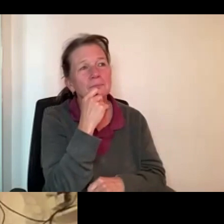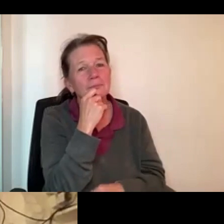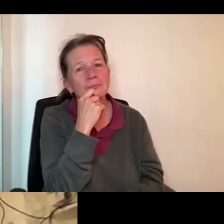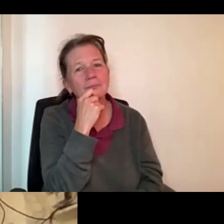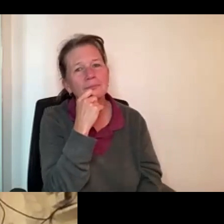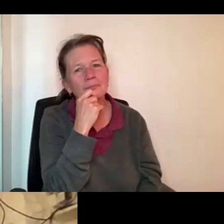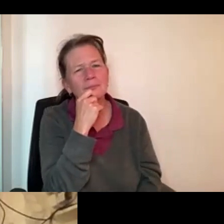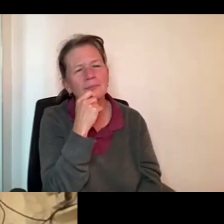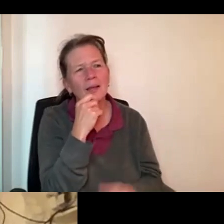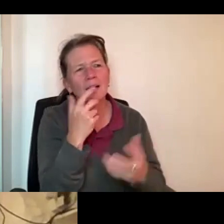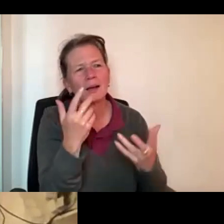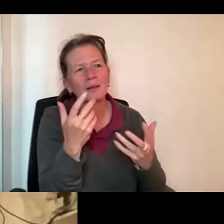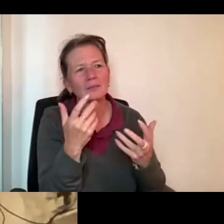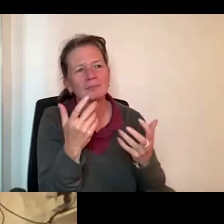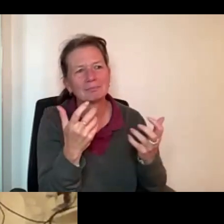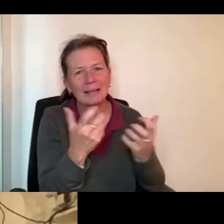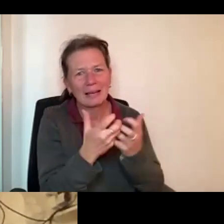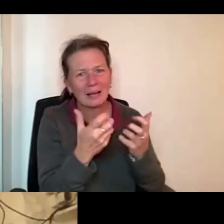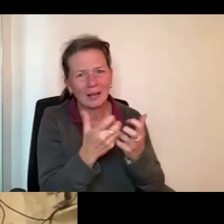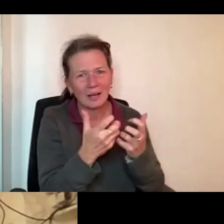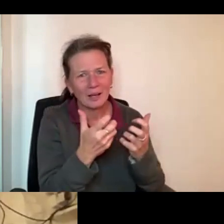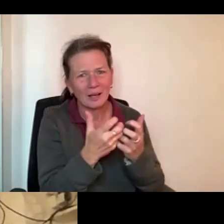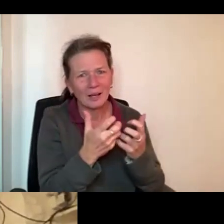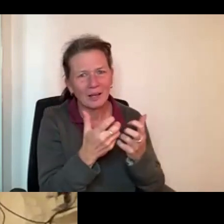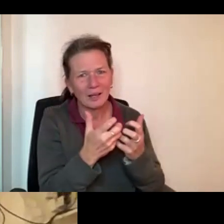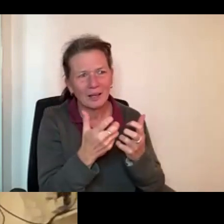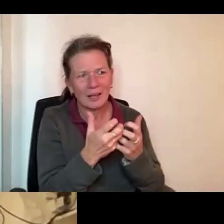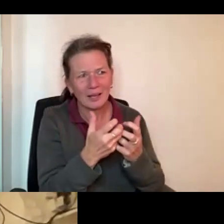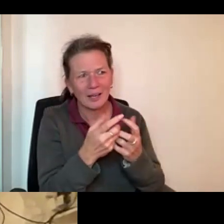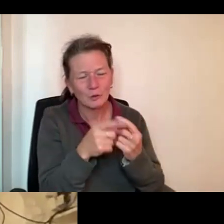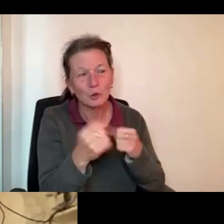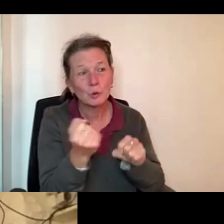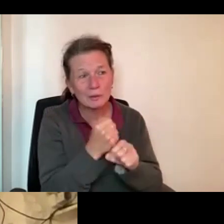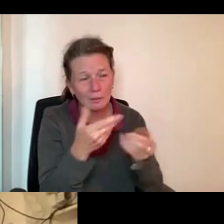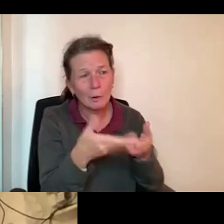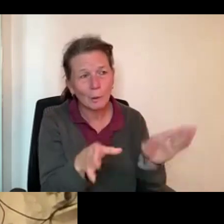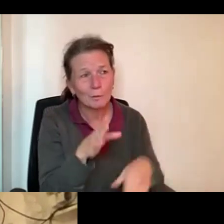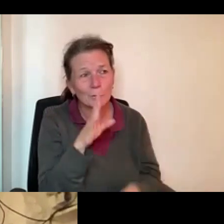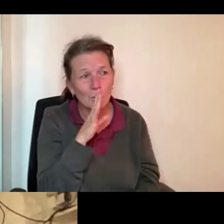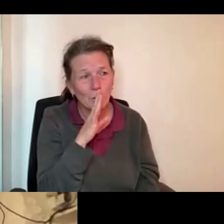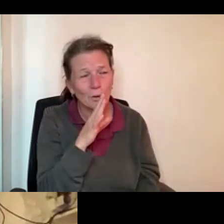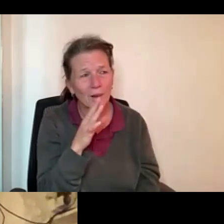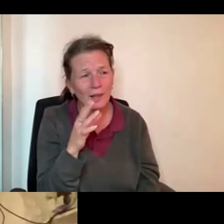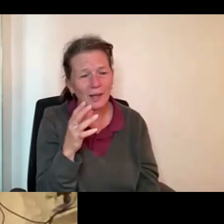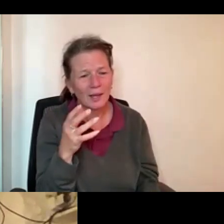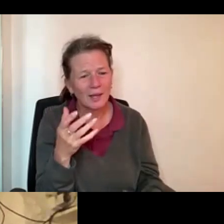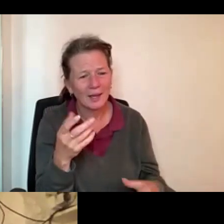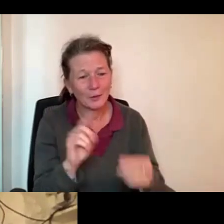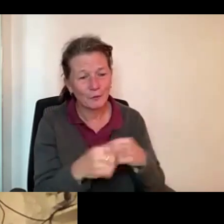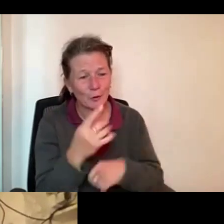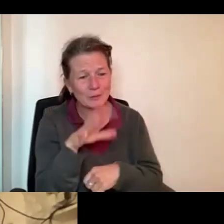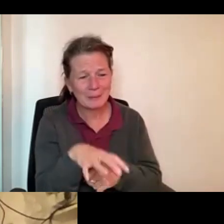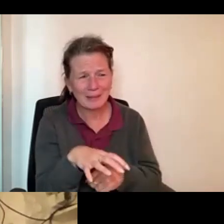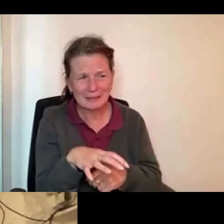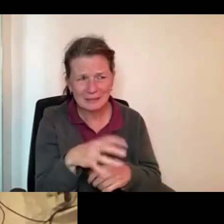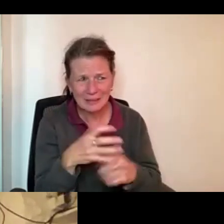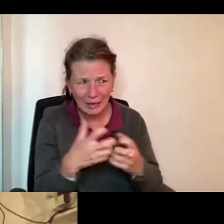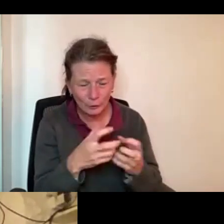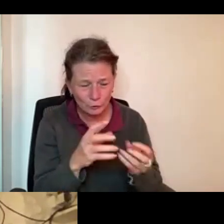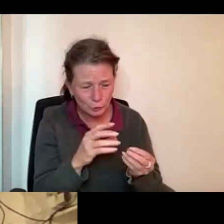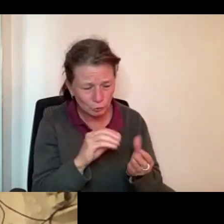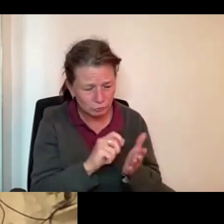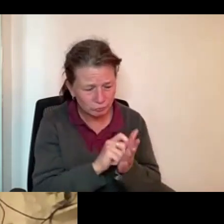how have you done an open call in the first place? Do you know what I mean? Like, how have you got there in the first place? I think some